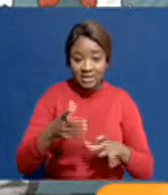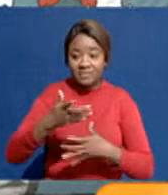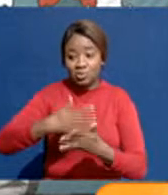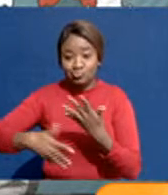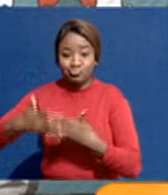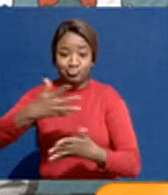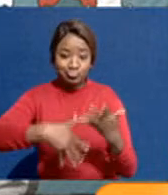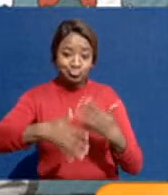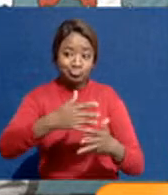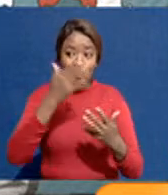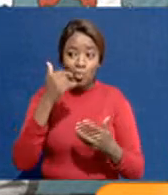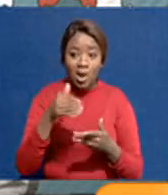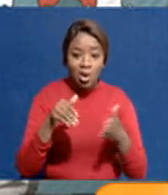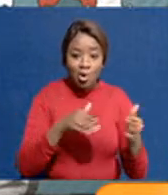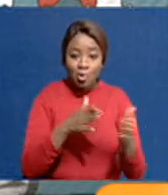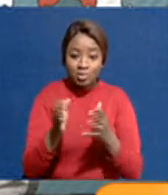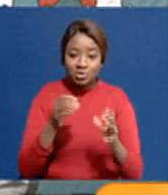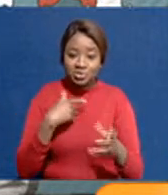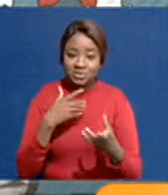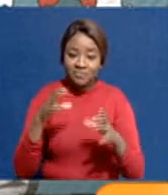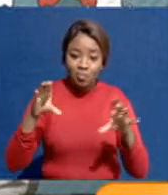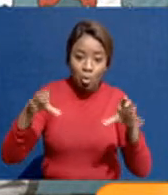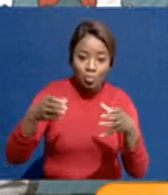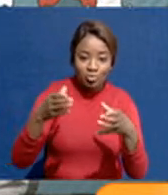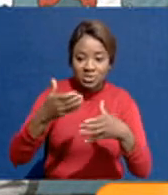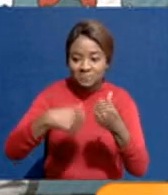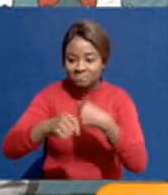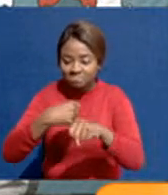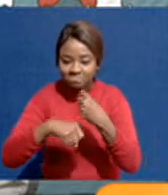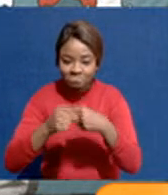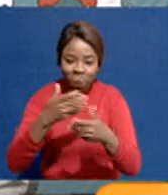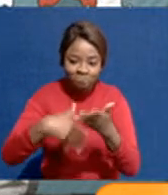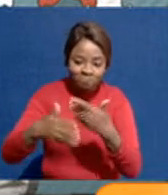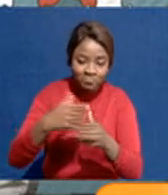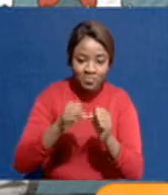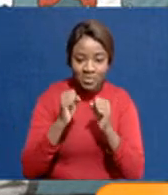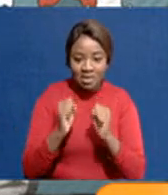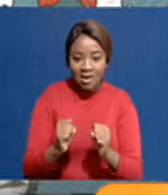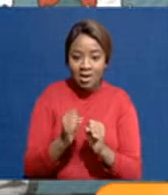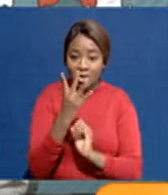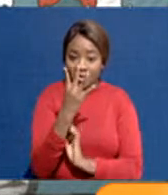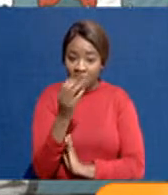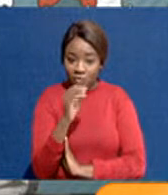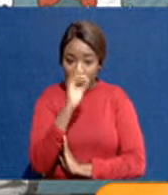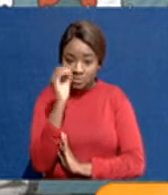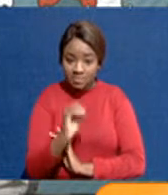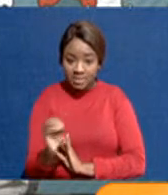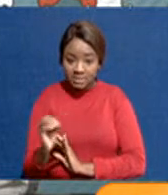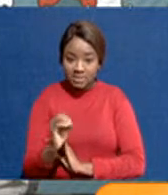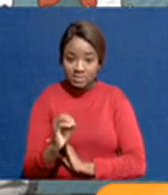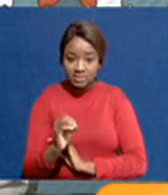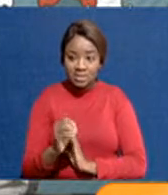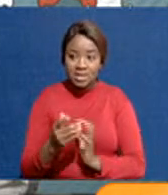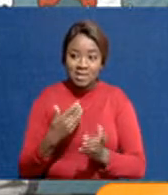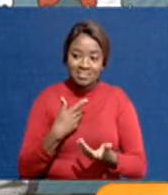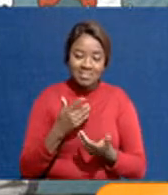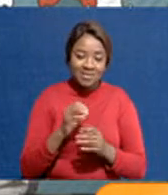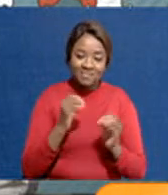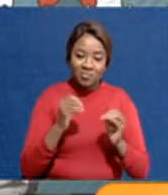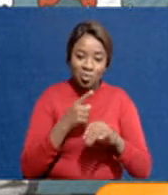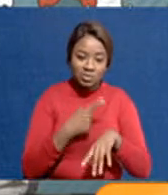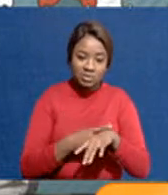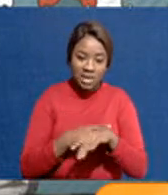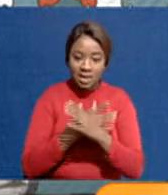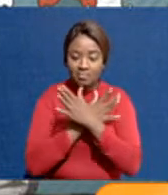with limited opportunity for community or social activities. Nearly 40% spend little or no time